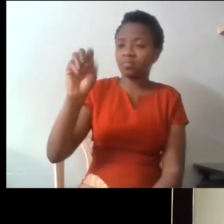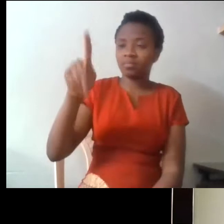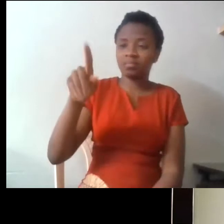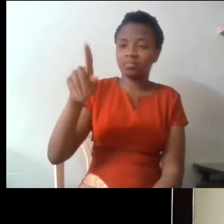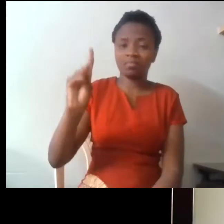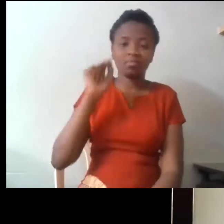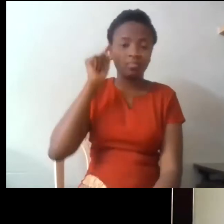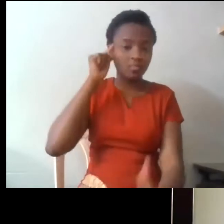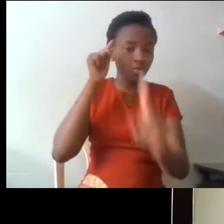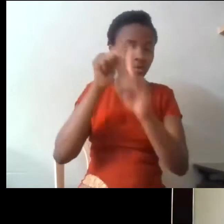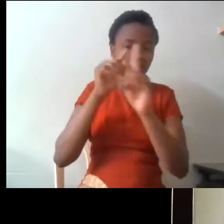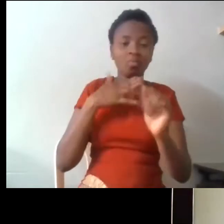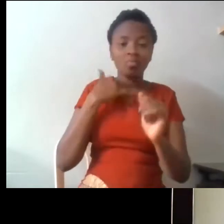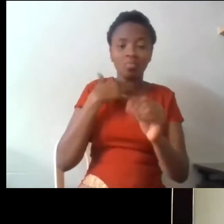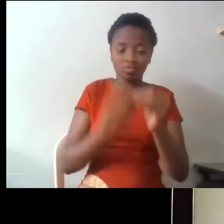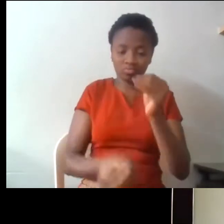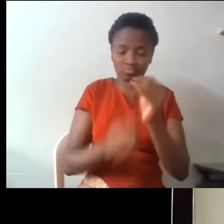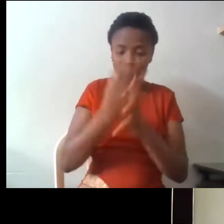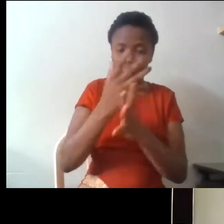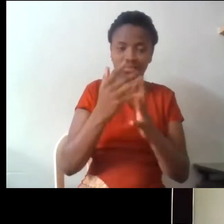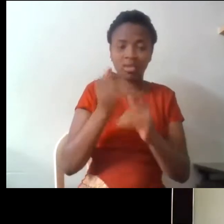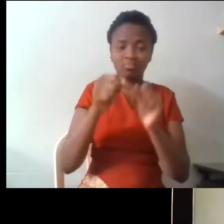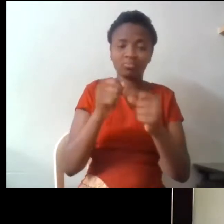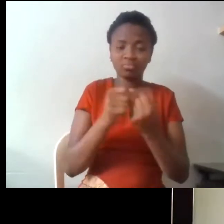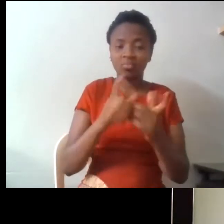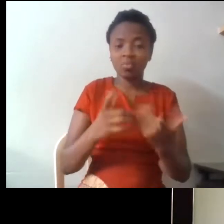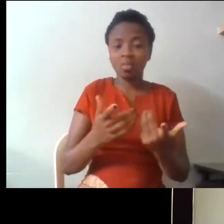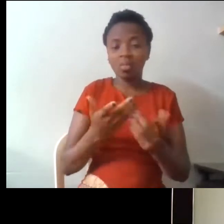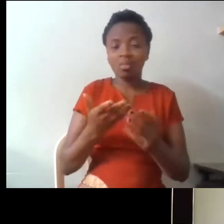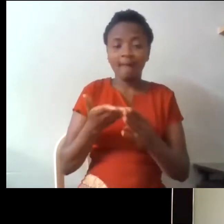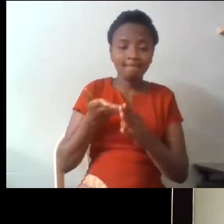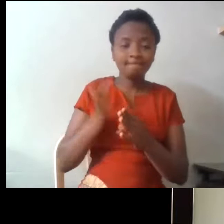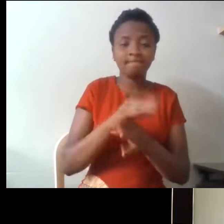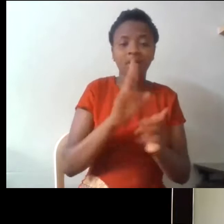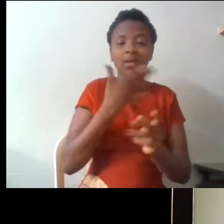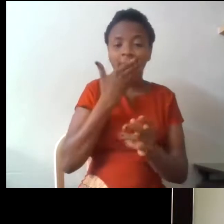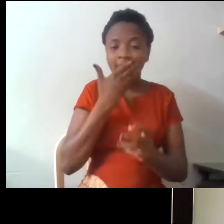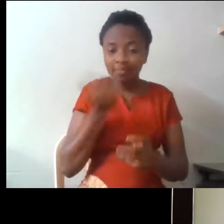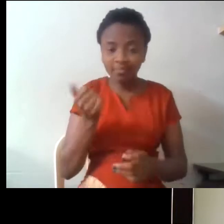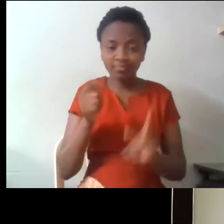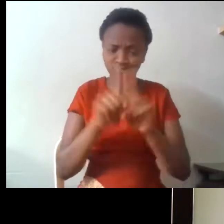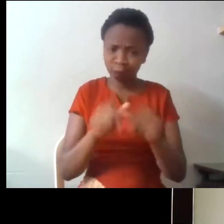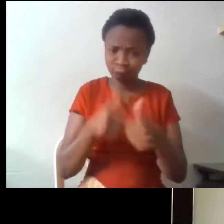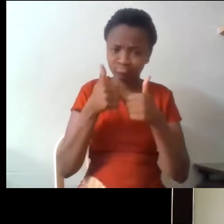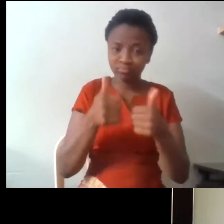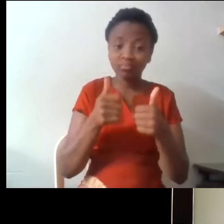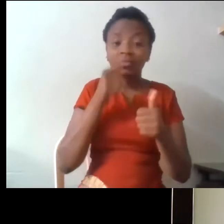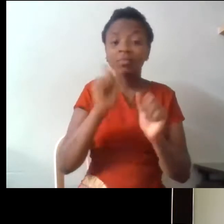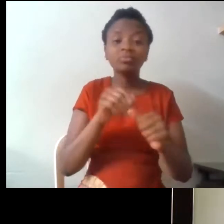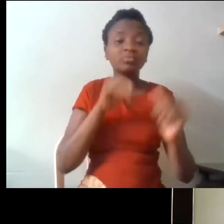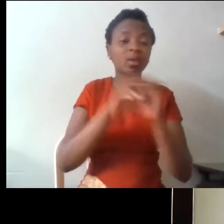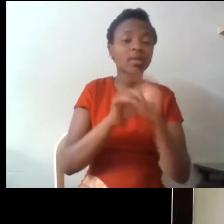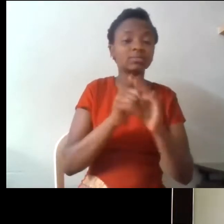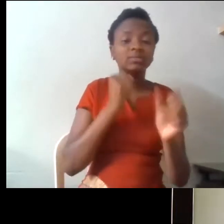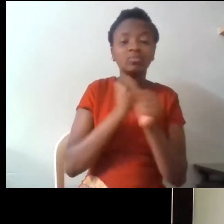back better a reality. And this commitment can be pursued at all levels, at a global level, working with